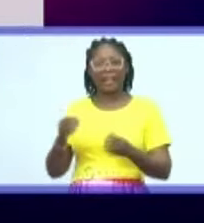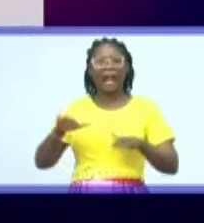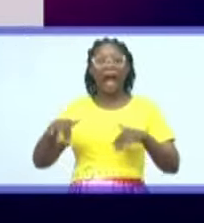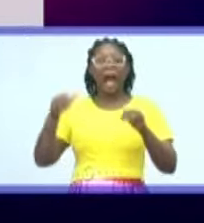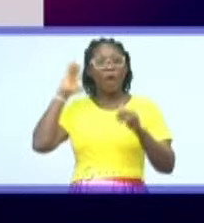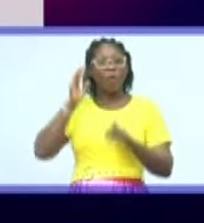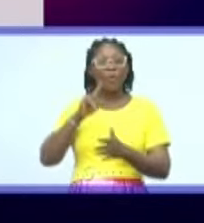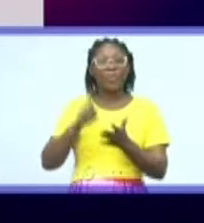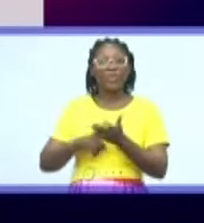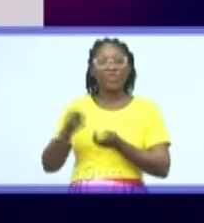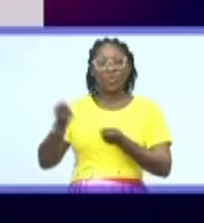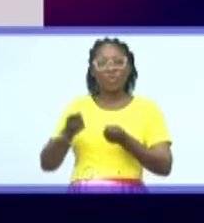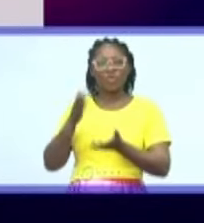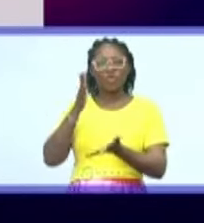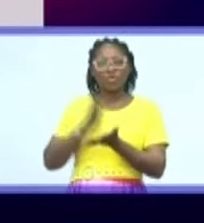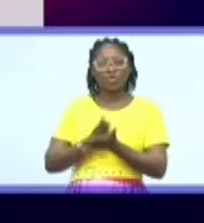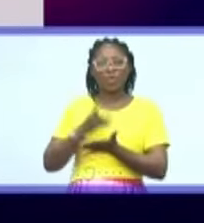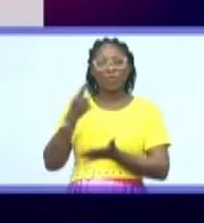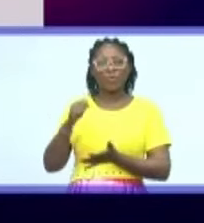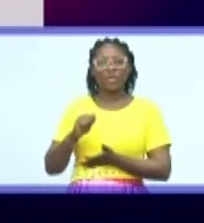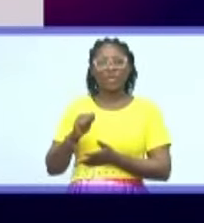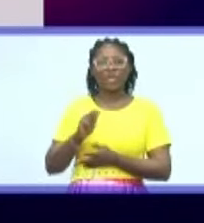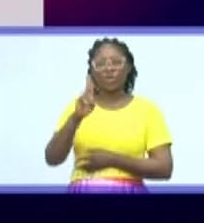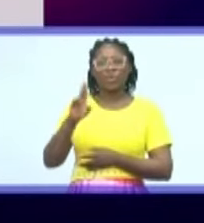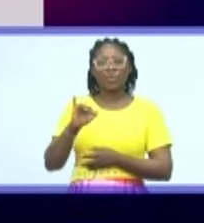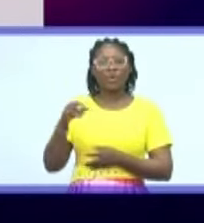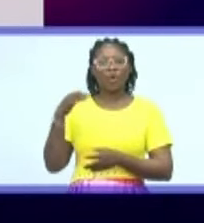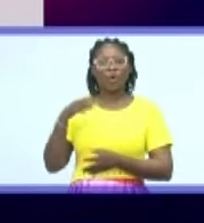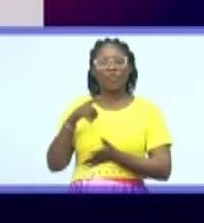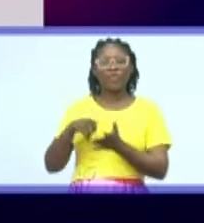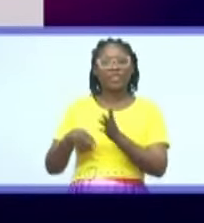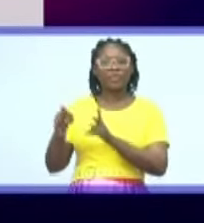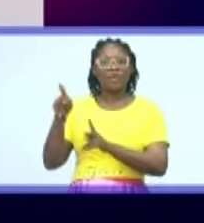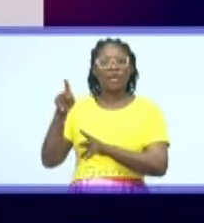of nomadic militia gangs in these rural areas?